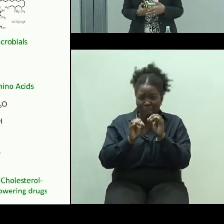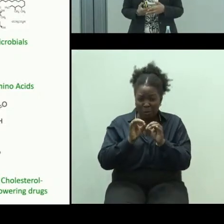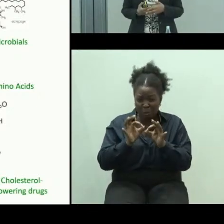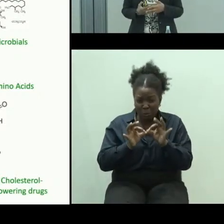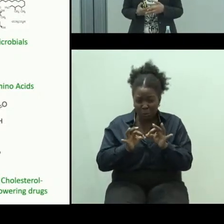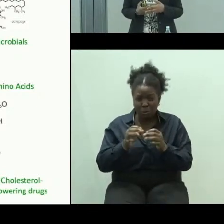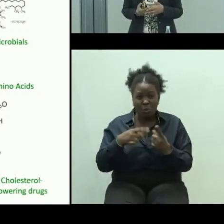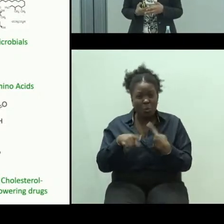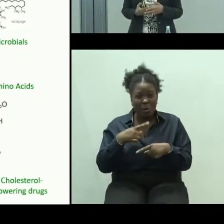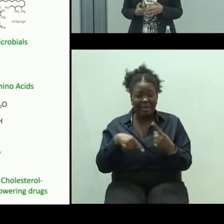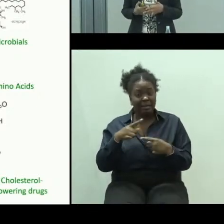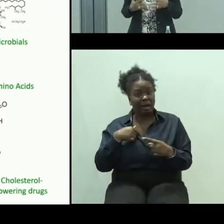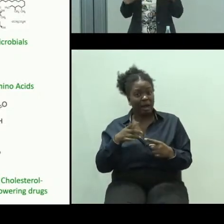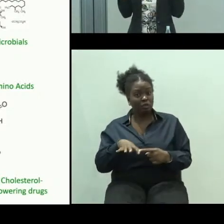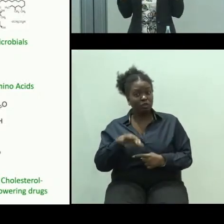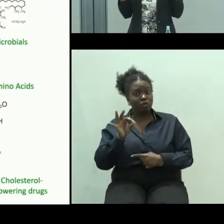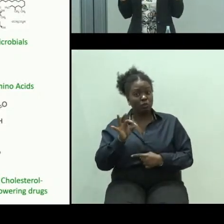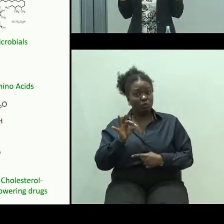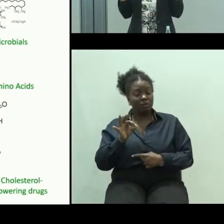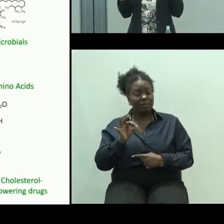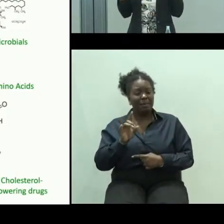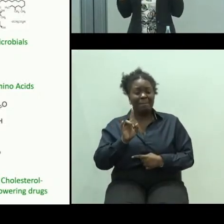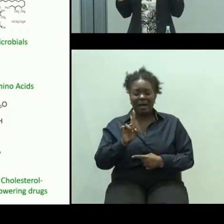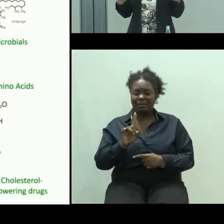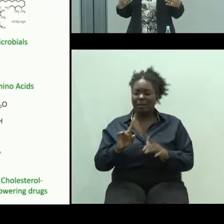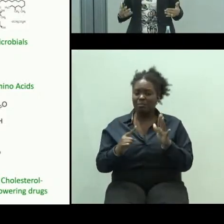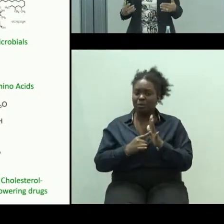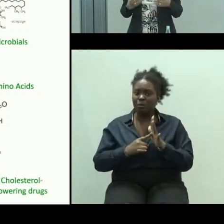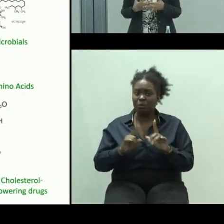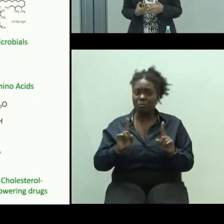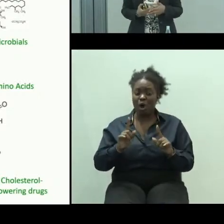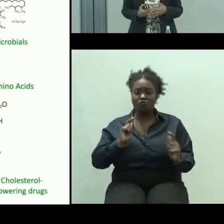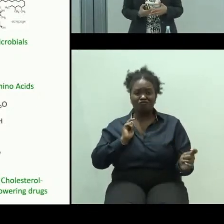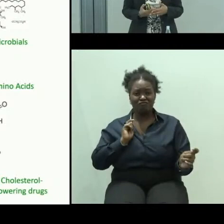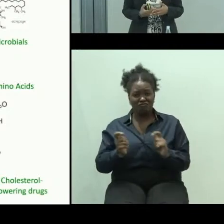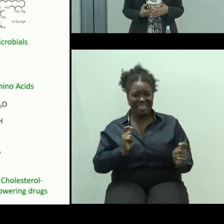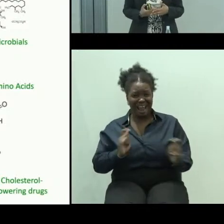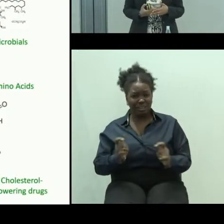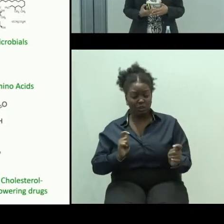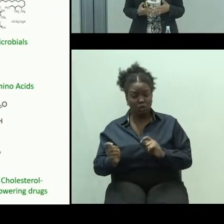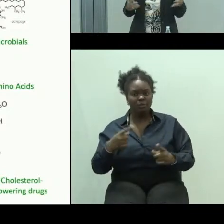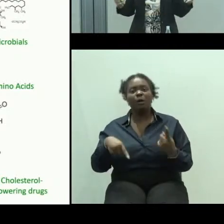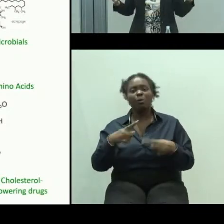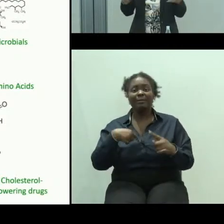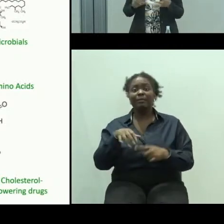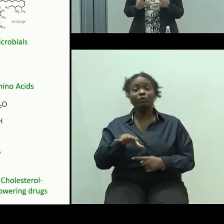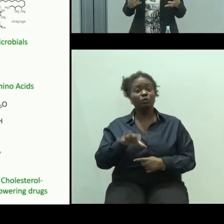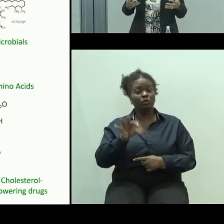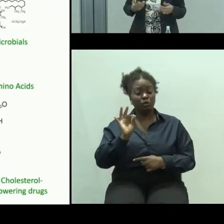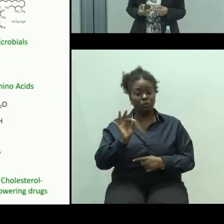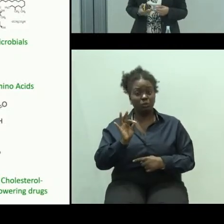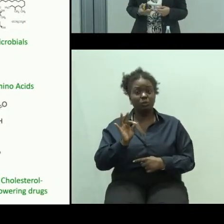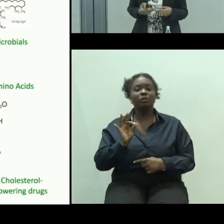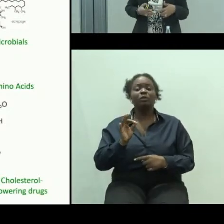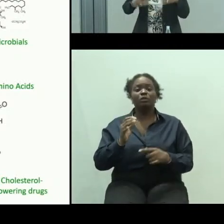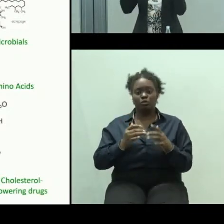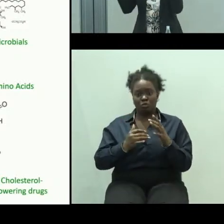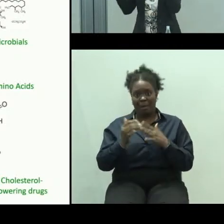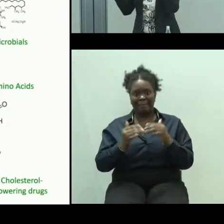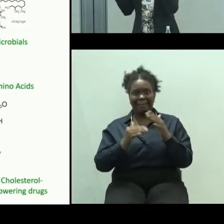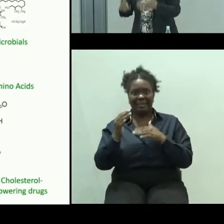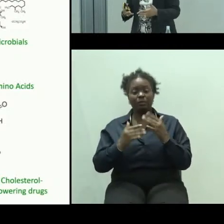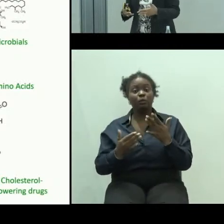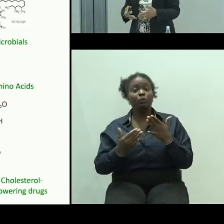from, but more importantly, a tremendous set of reactions that we can choose from in order to build new ways